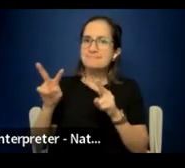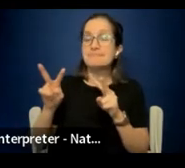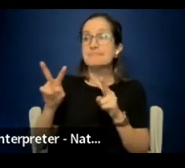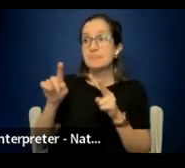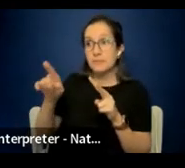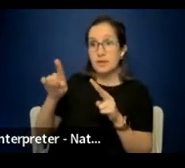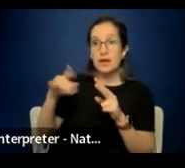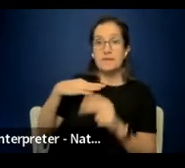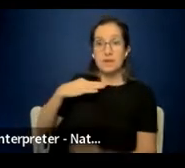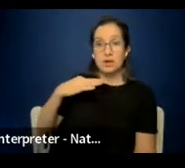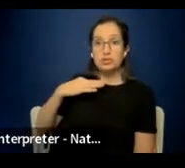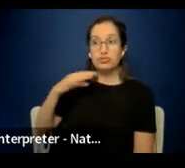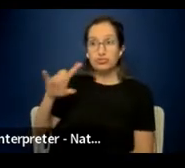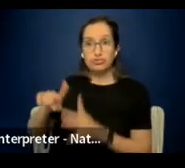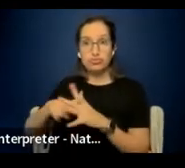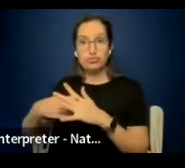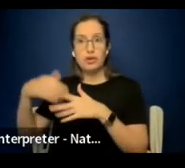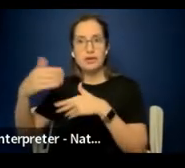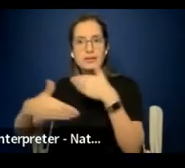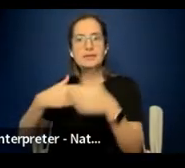sort of in a thoughtful way.